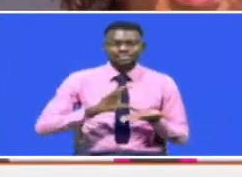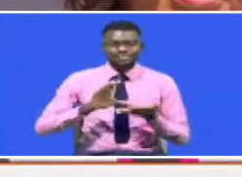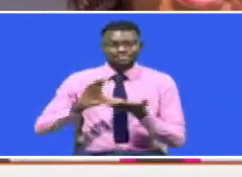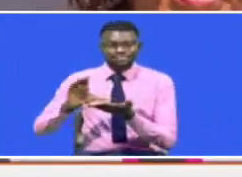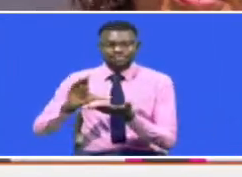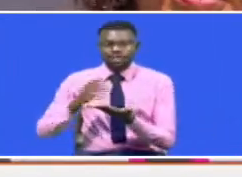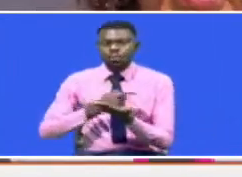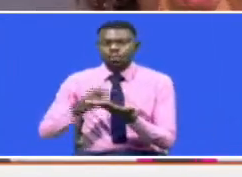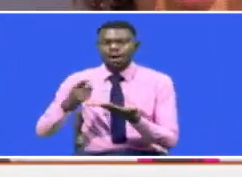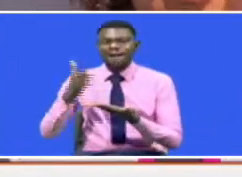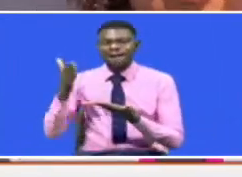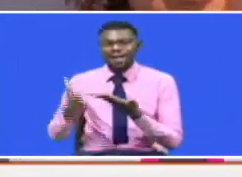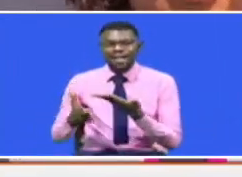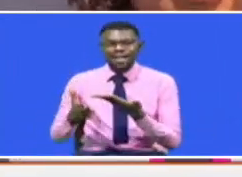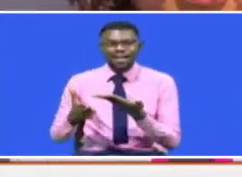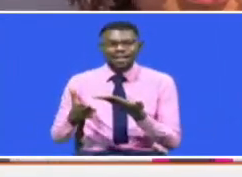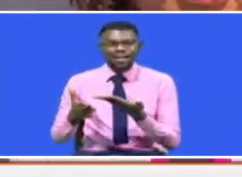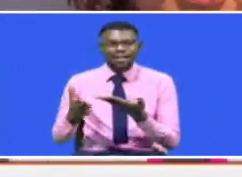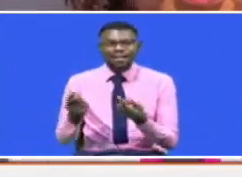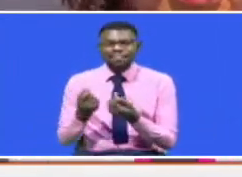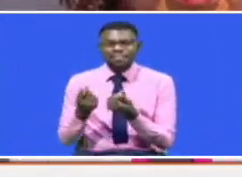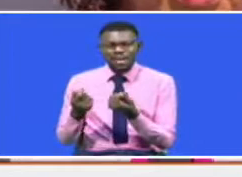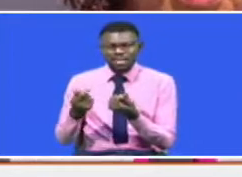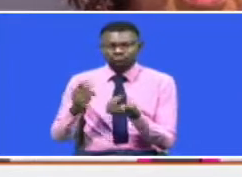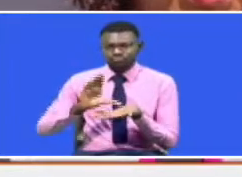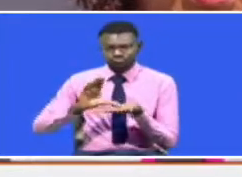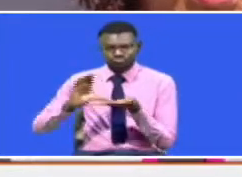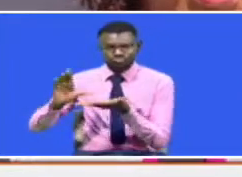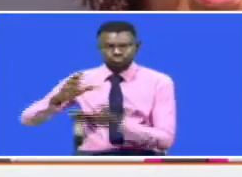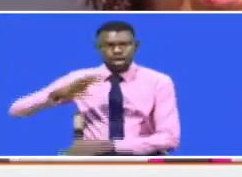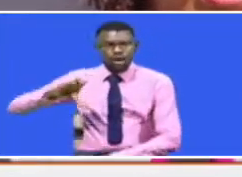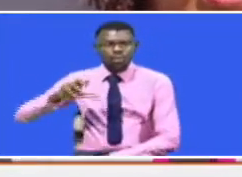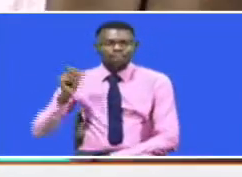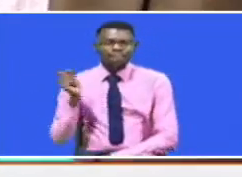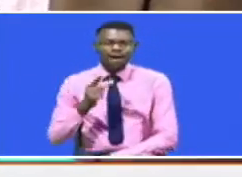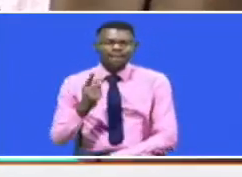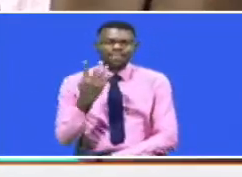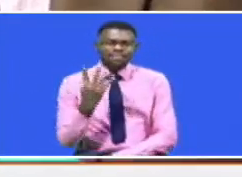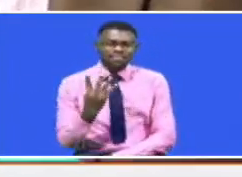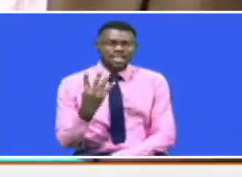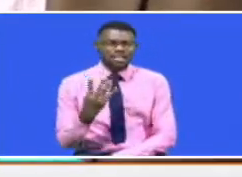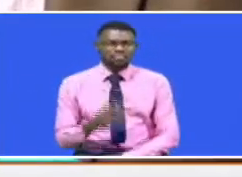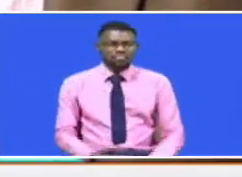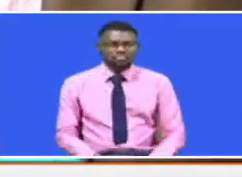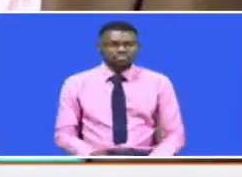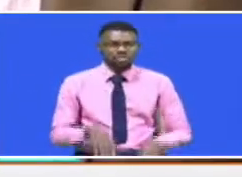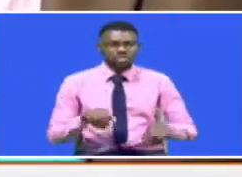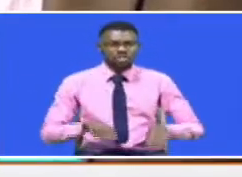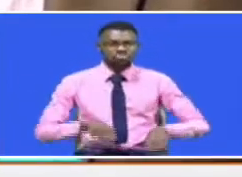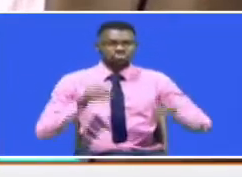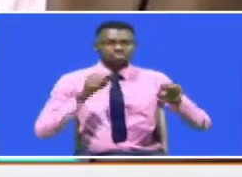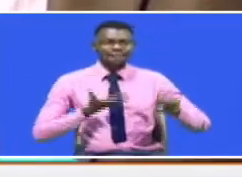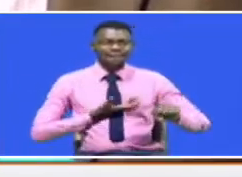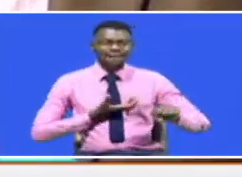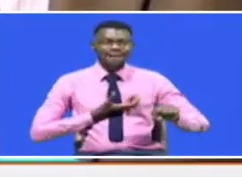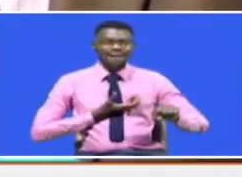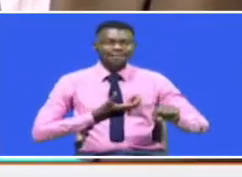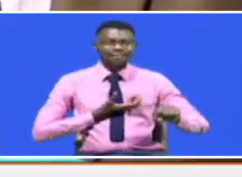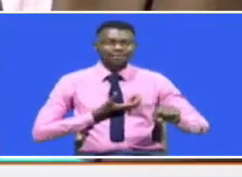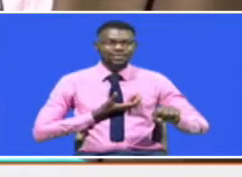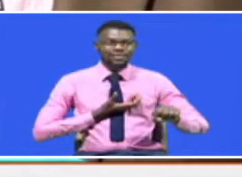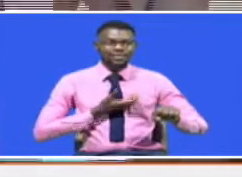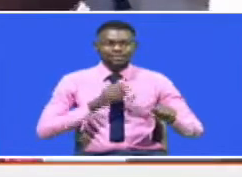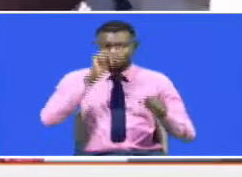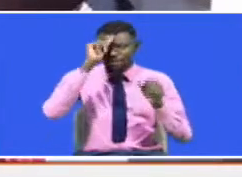week monies owed to the counties for the month of April. Mwenyekiti wa baraza la mawaziri Anne